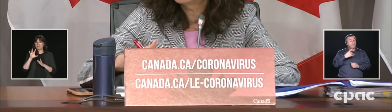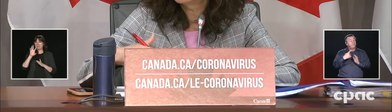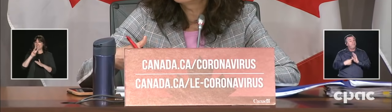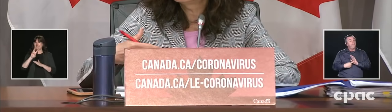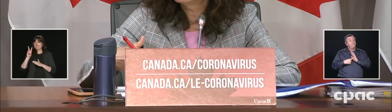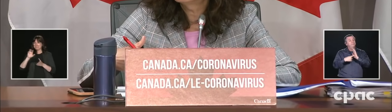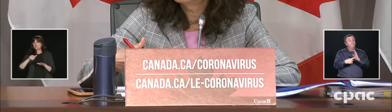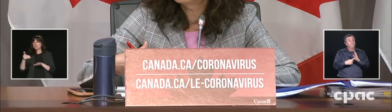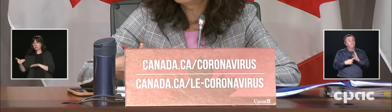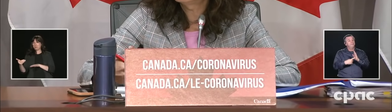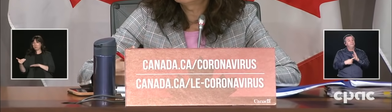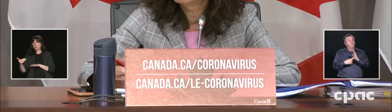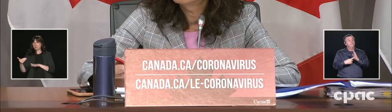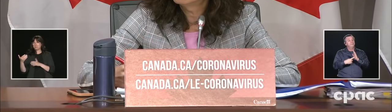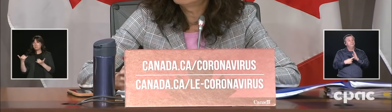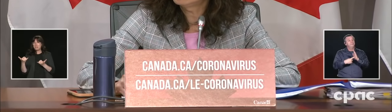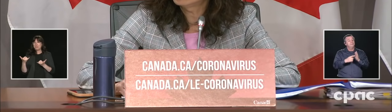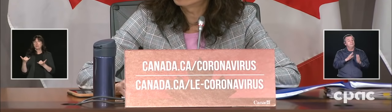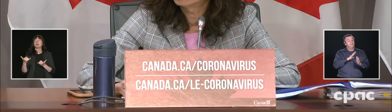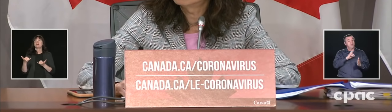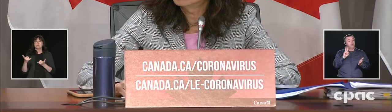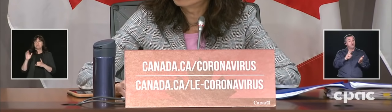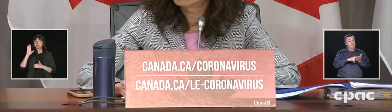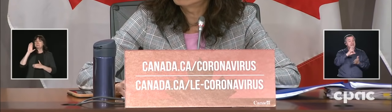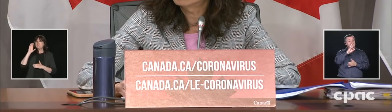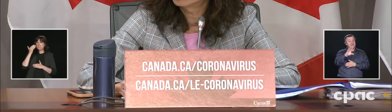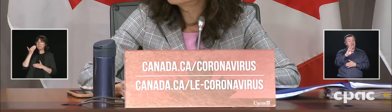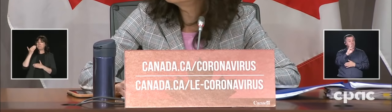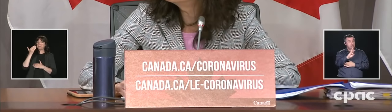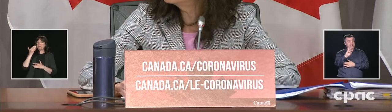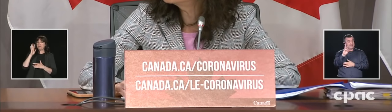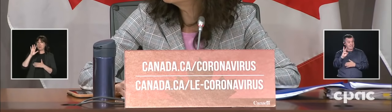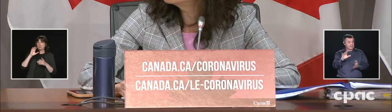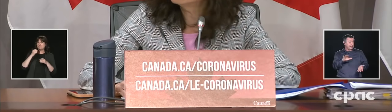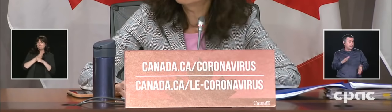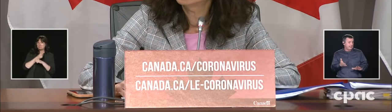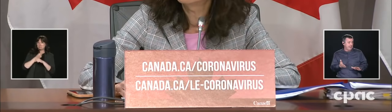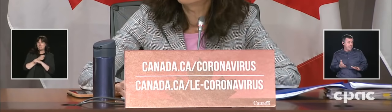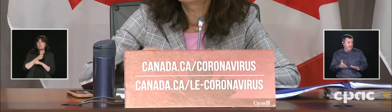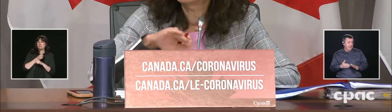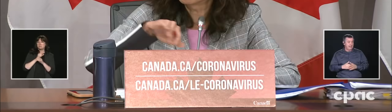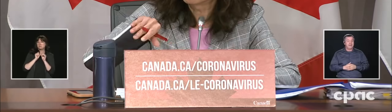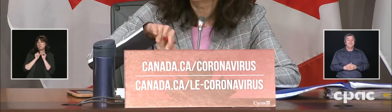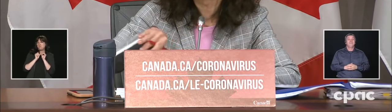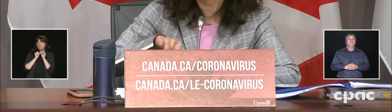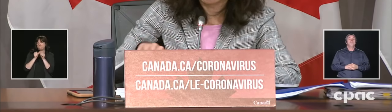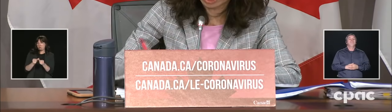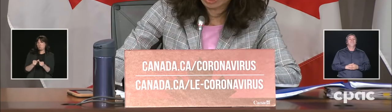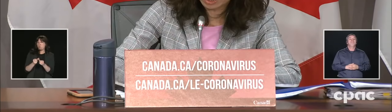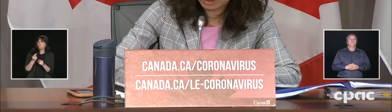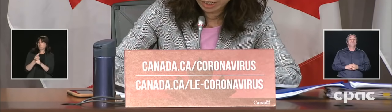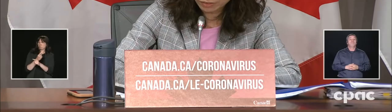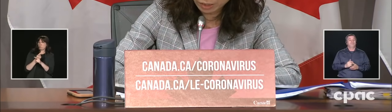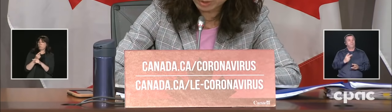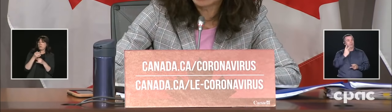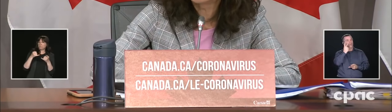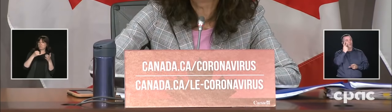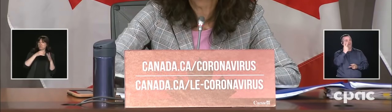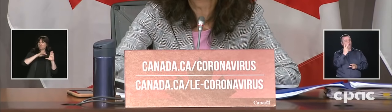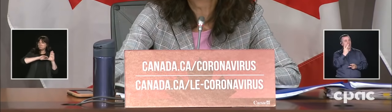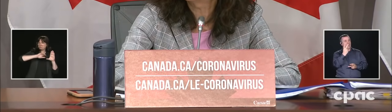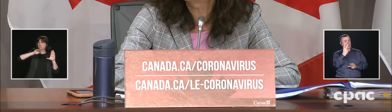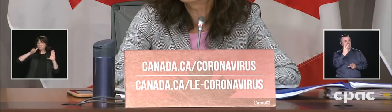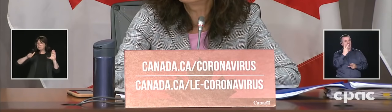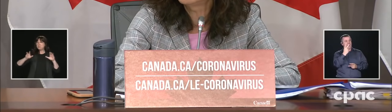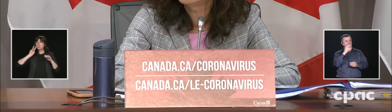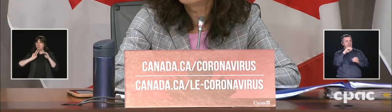is trending within the line of prediction. And so if you just went across this graph a couple of days